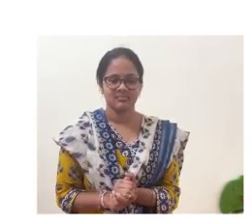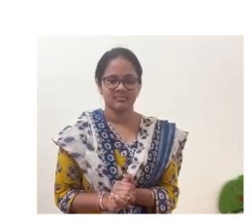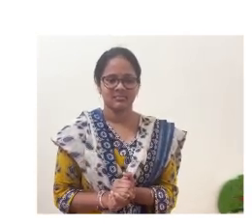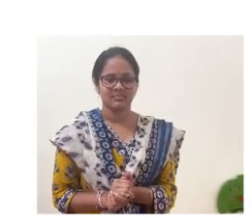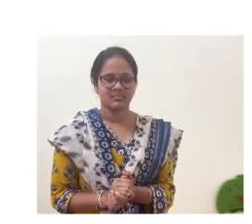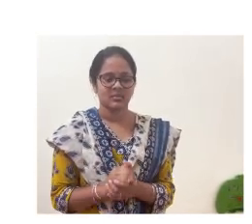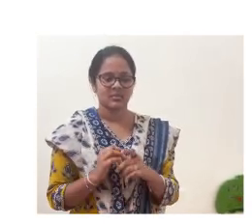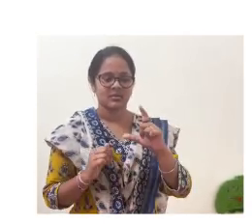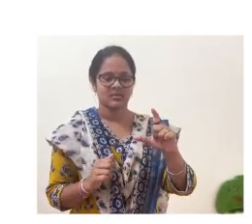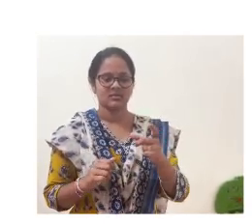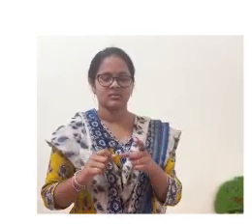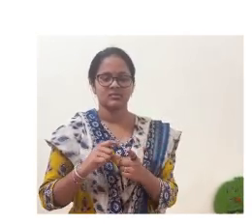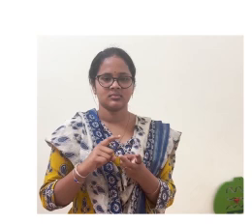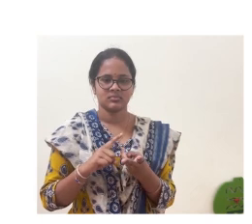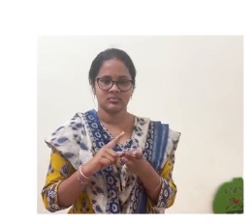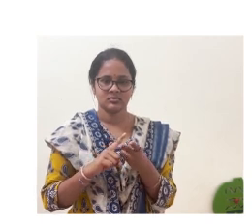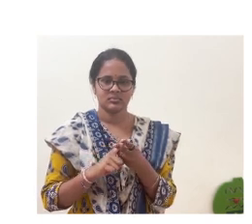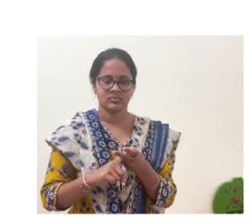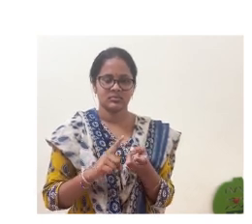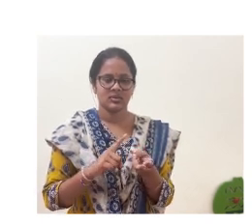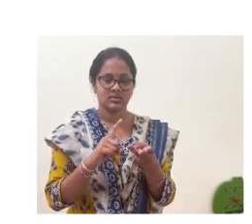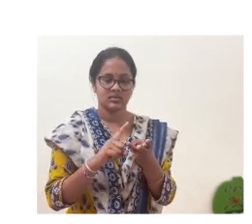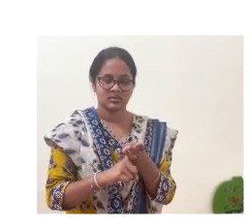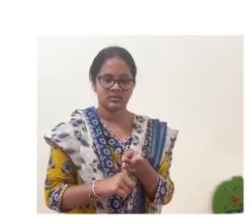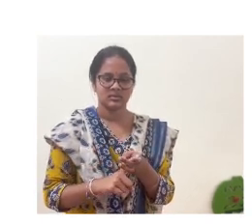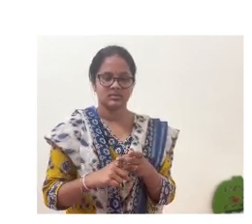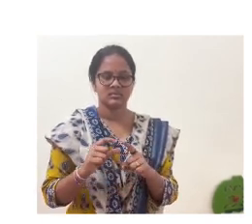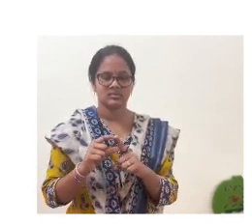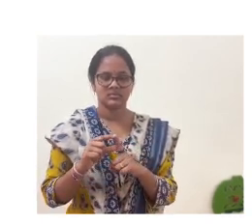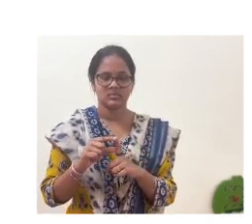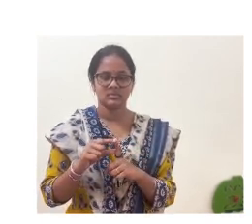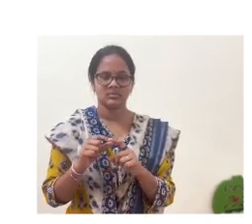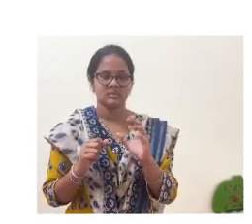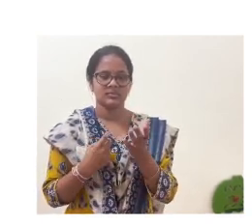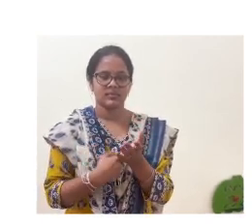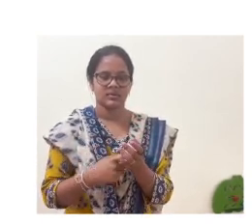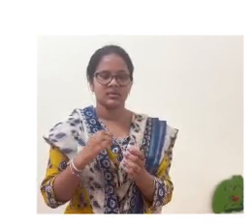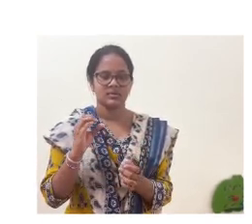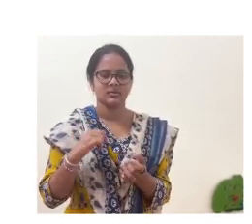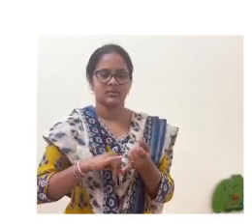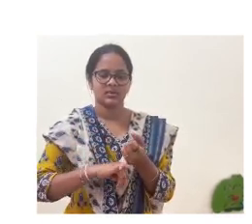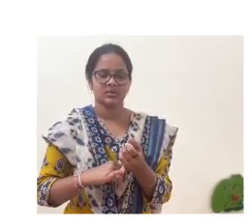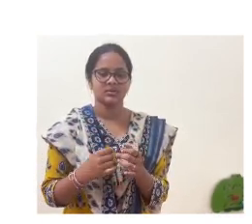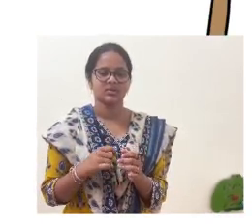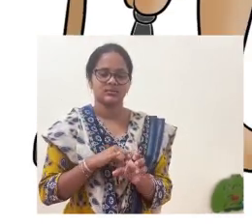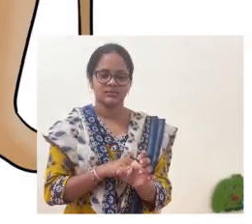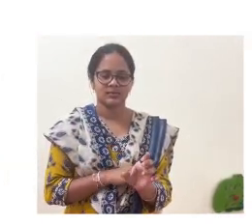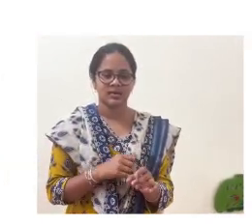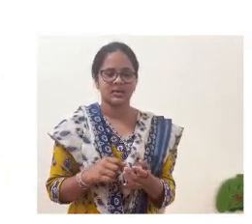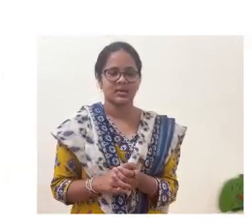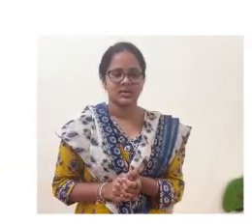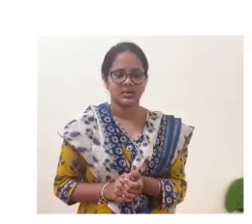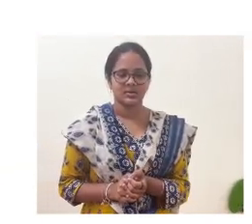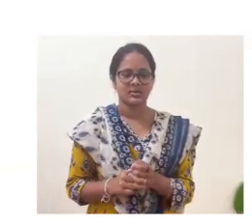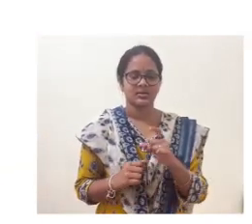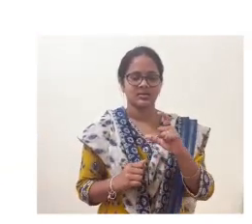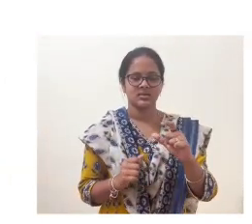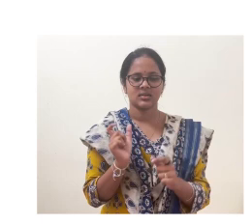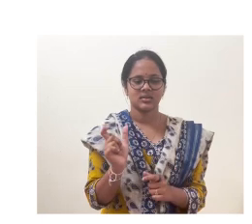is now cured. May have damaged hands, feet, or eyes. Locomotor